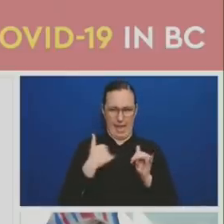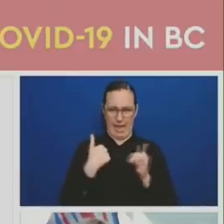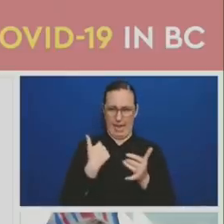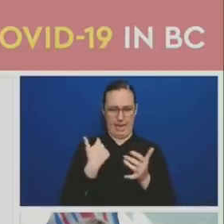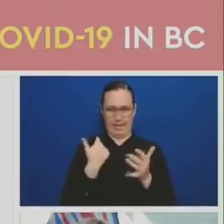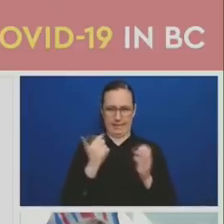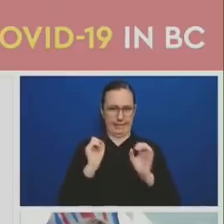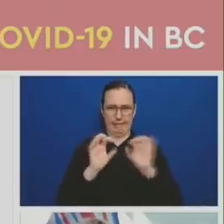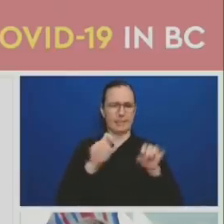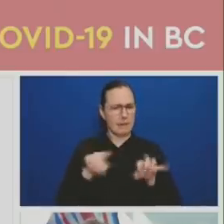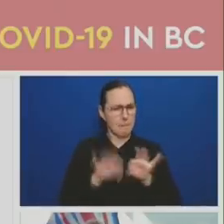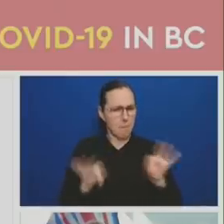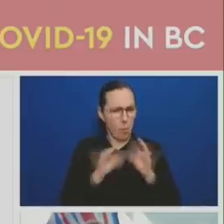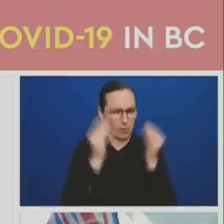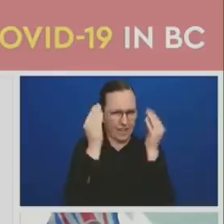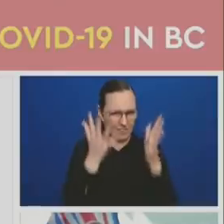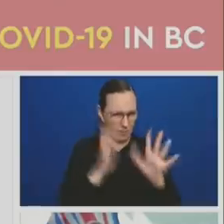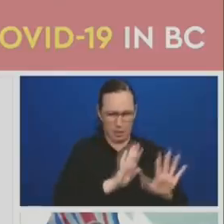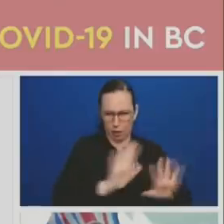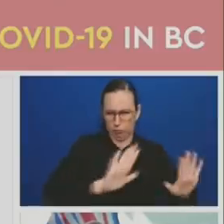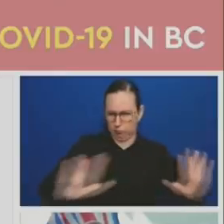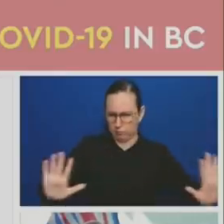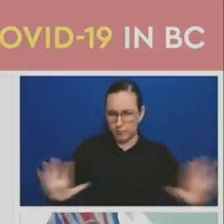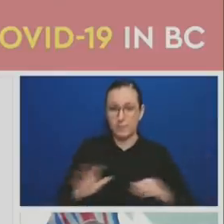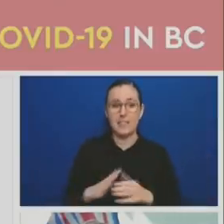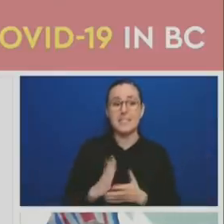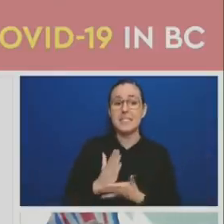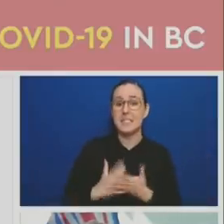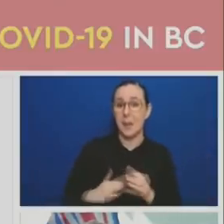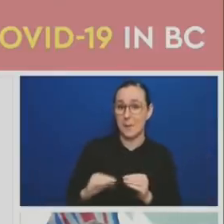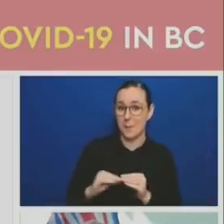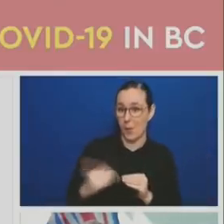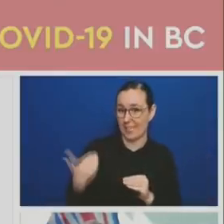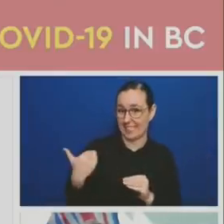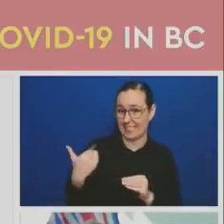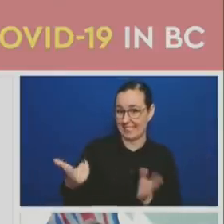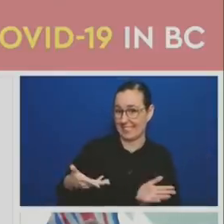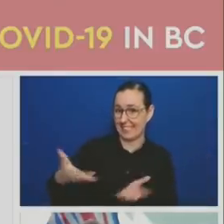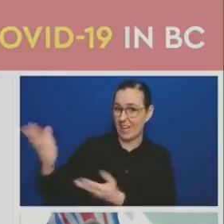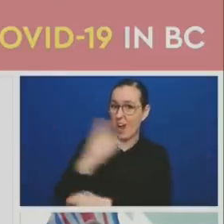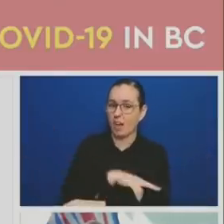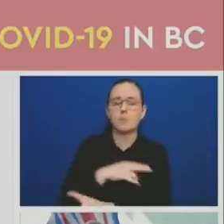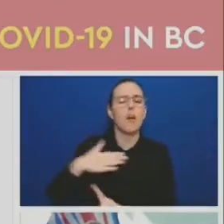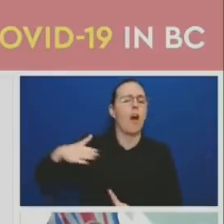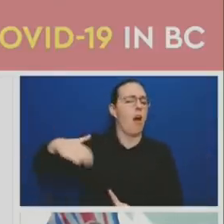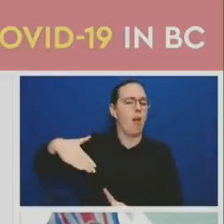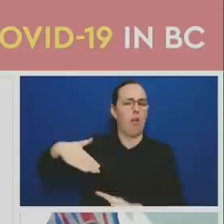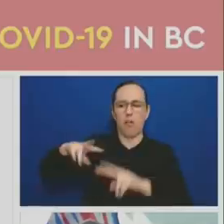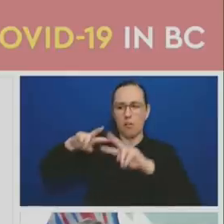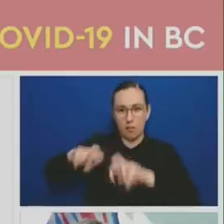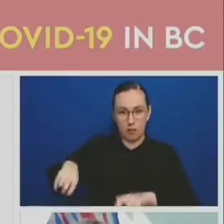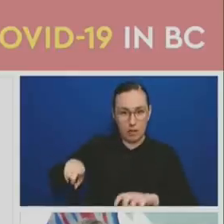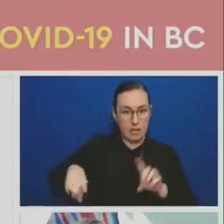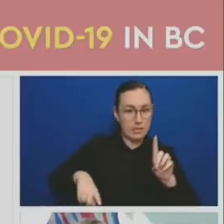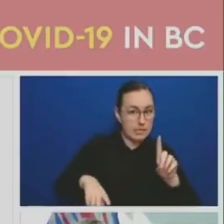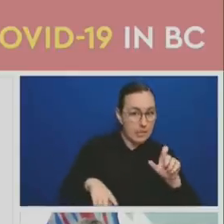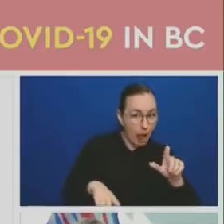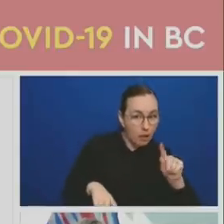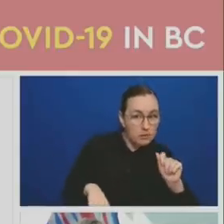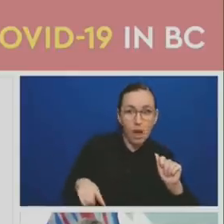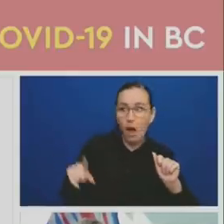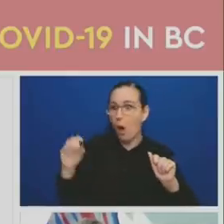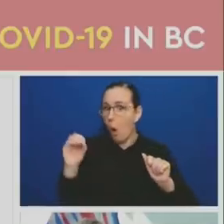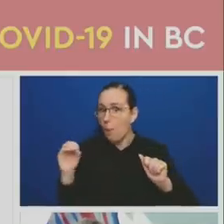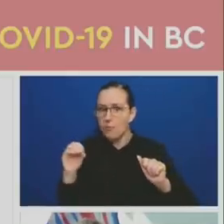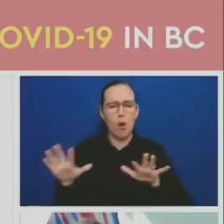have the whole genome sequencing, we see that the pattern, though those are more recent cases for the most part, the pattern is very